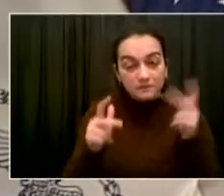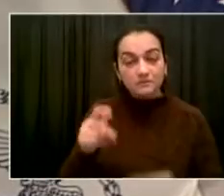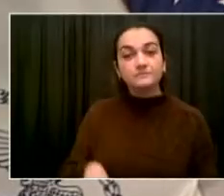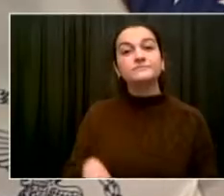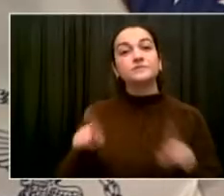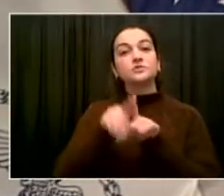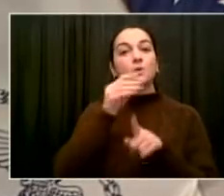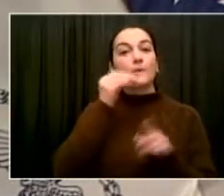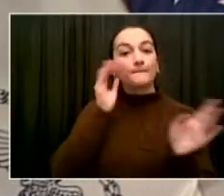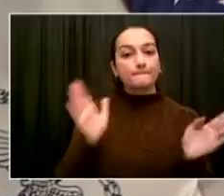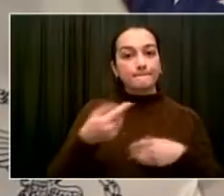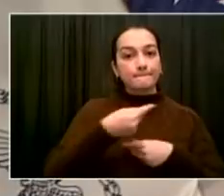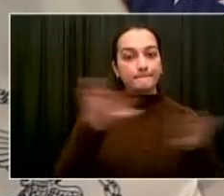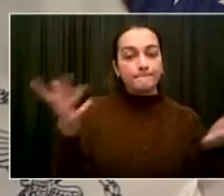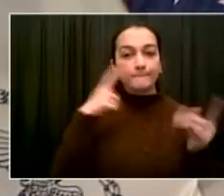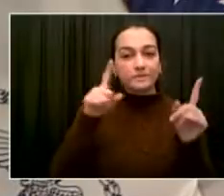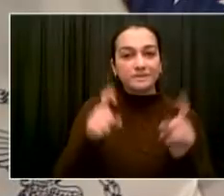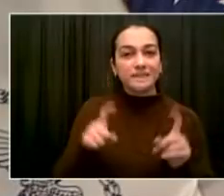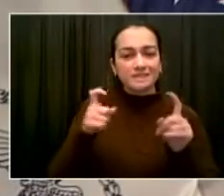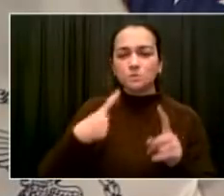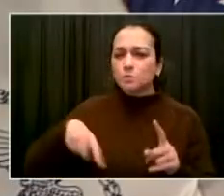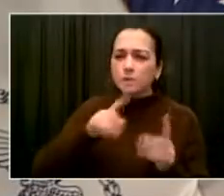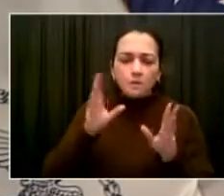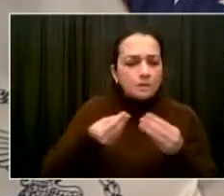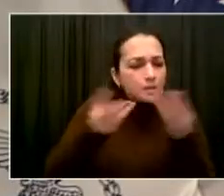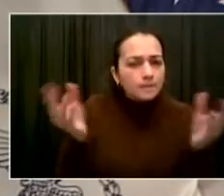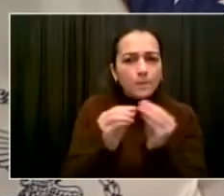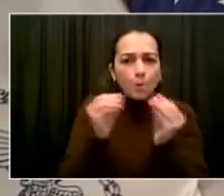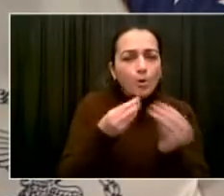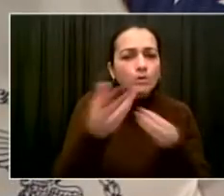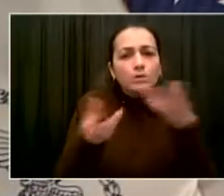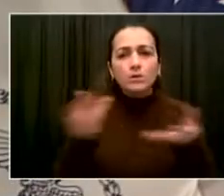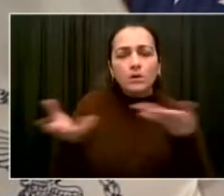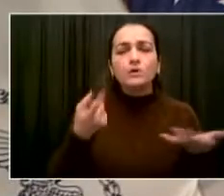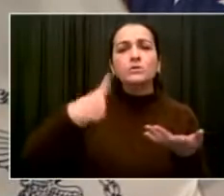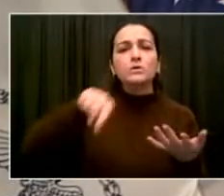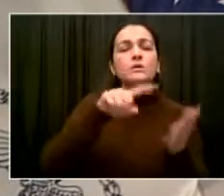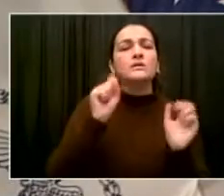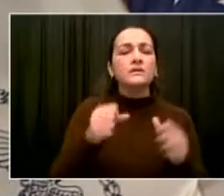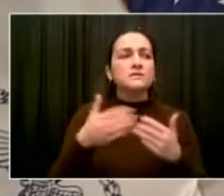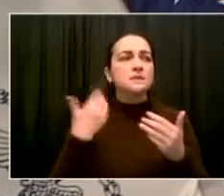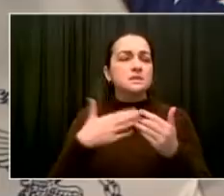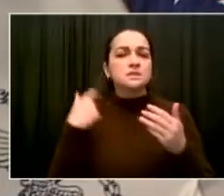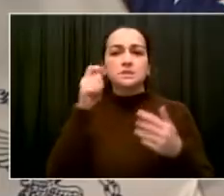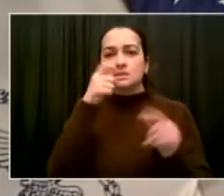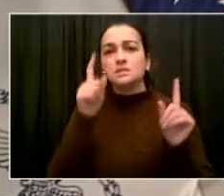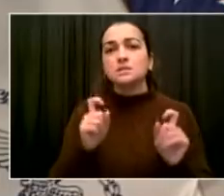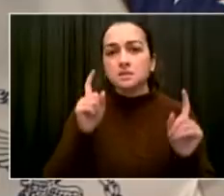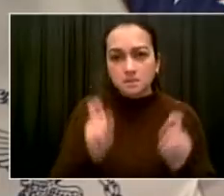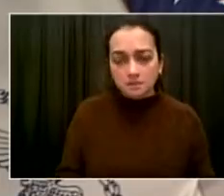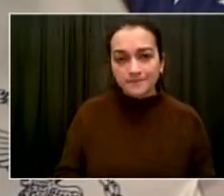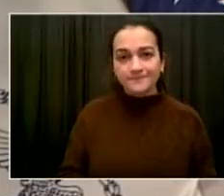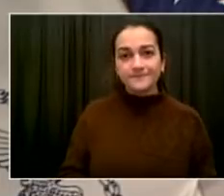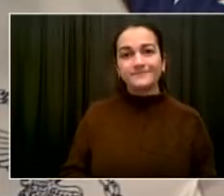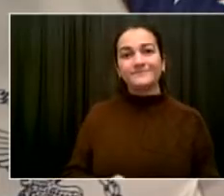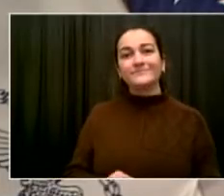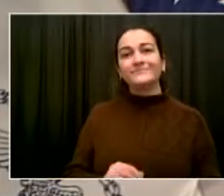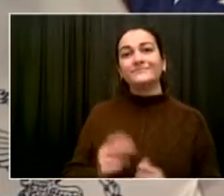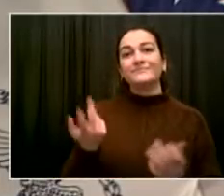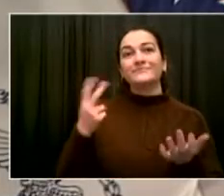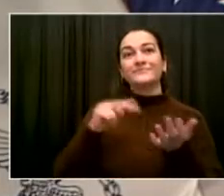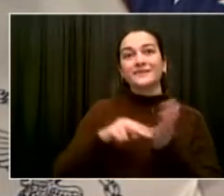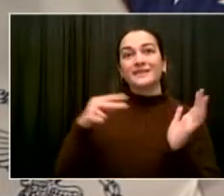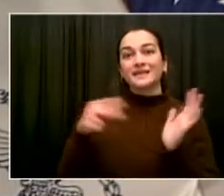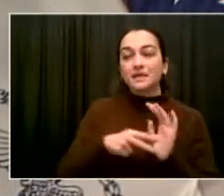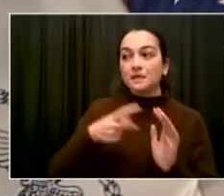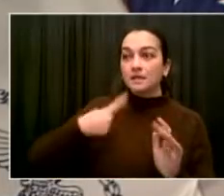you reduce the need for people to go to some of the existing sites and spread out the demand. In terms of the time it takes to